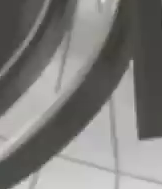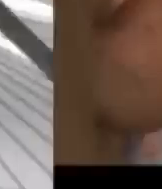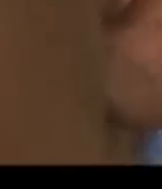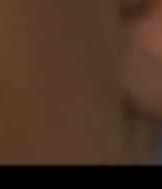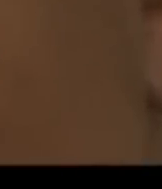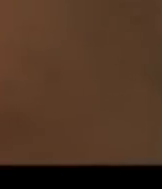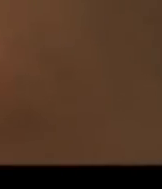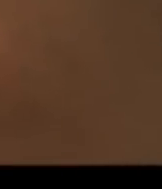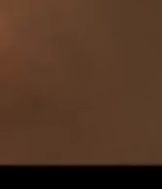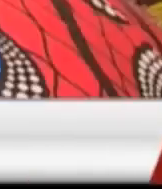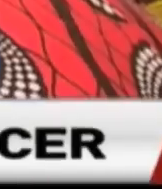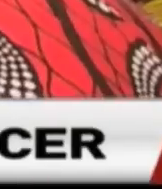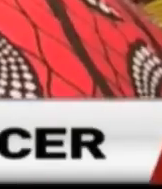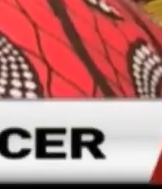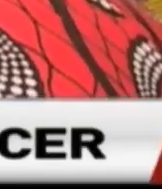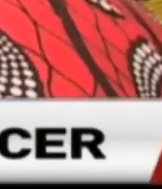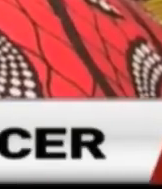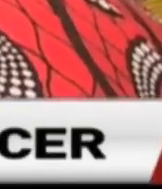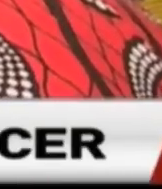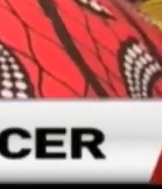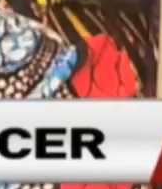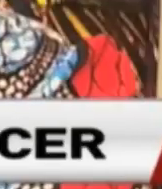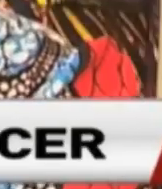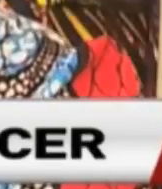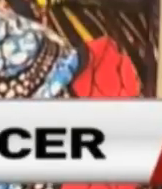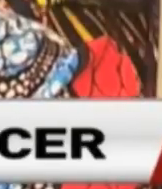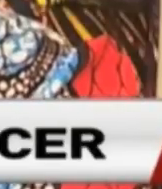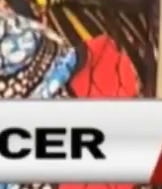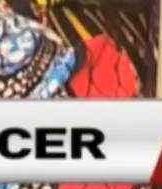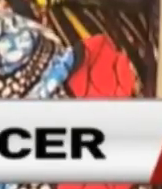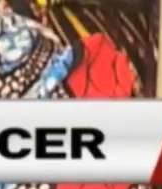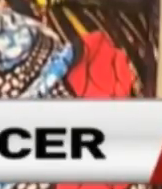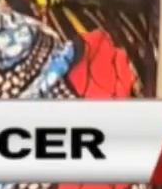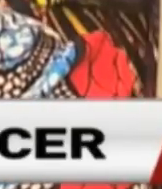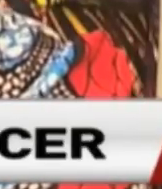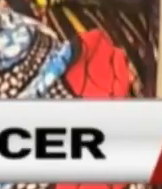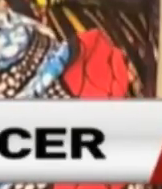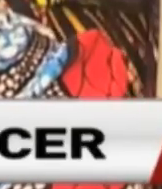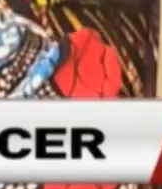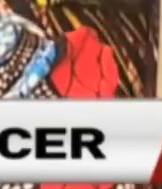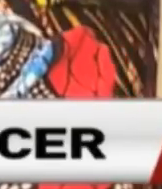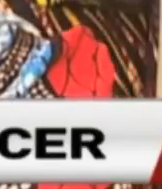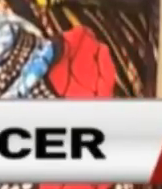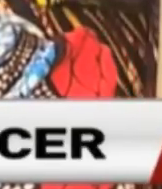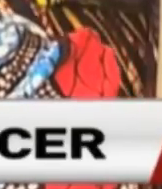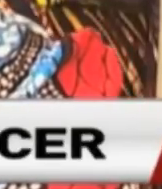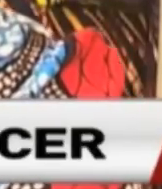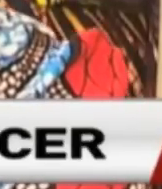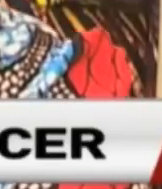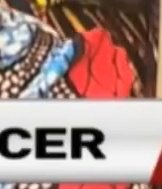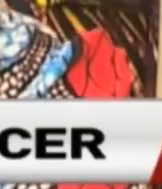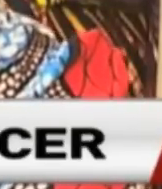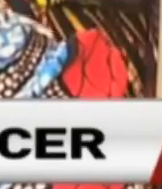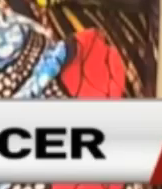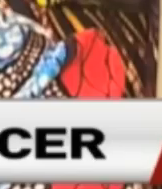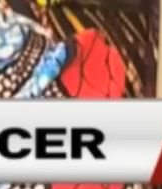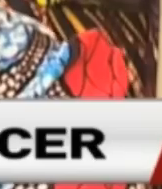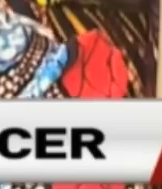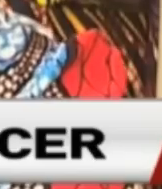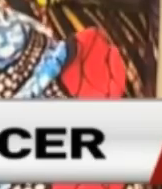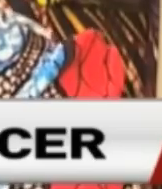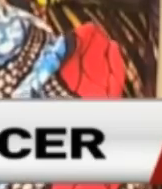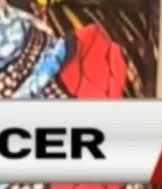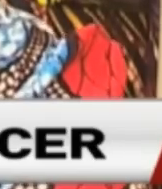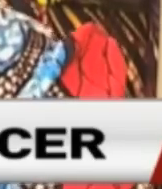over. And on a radiologist's flight, no presence. Just know